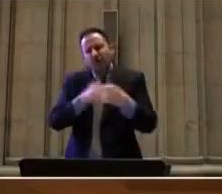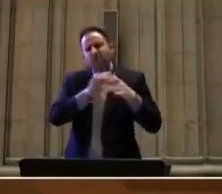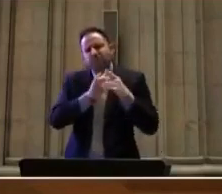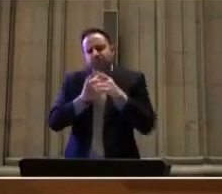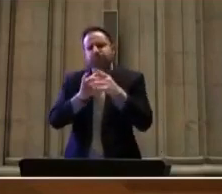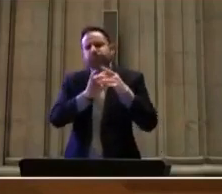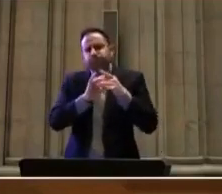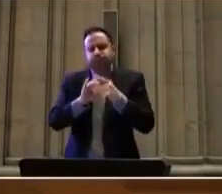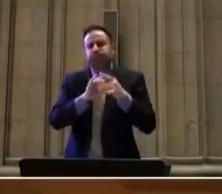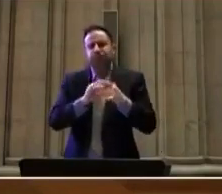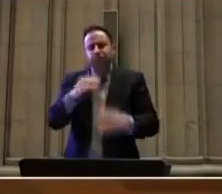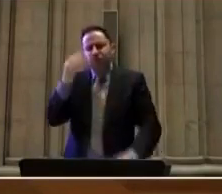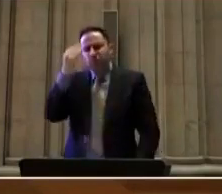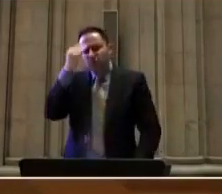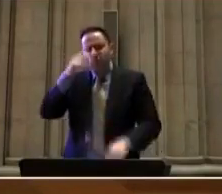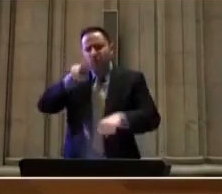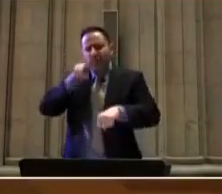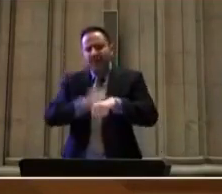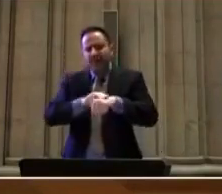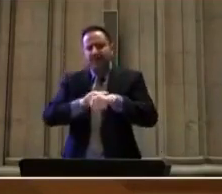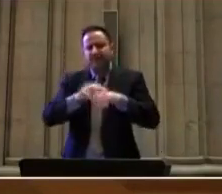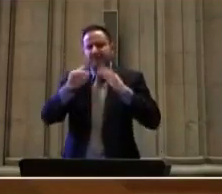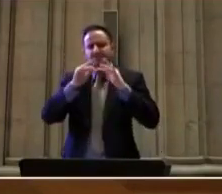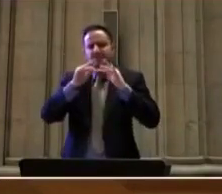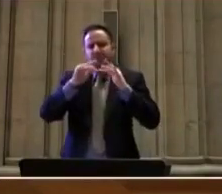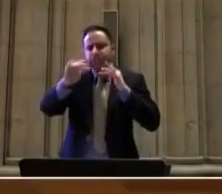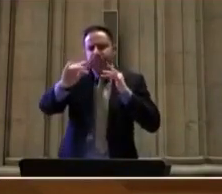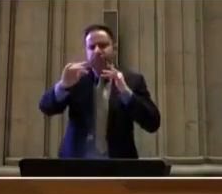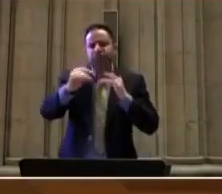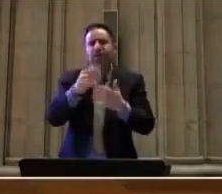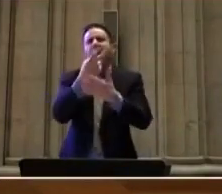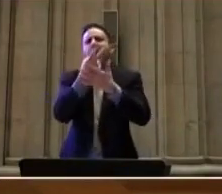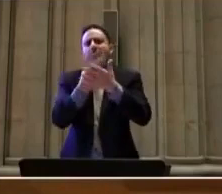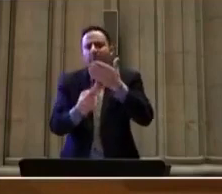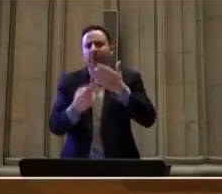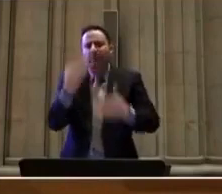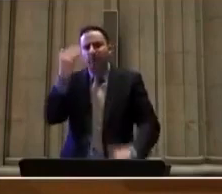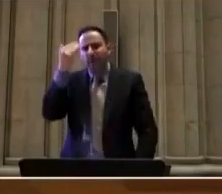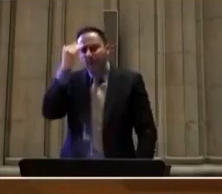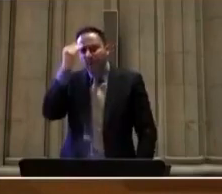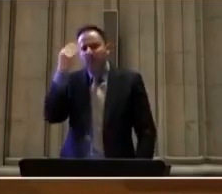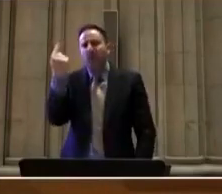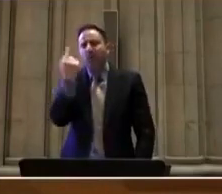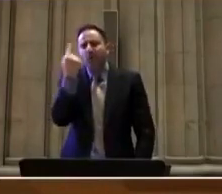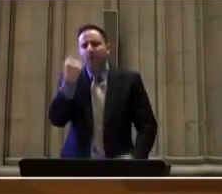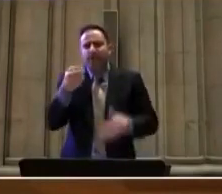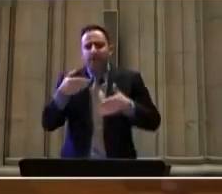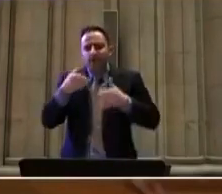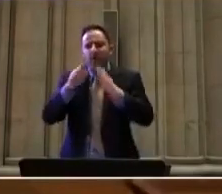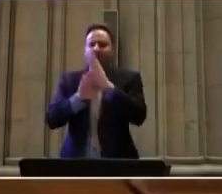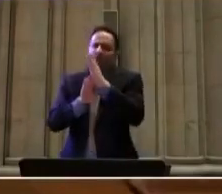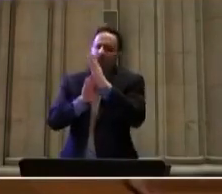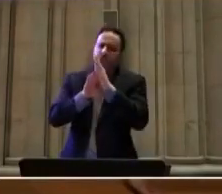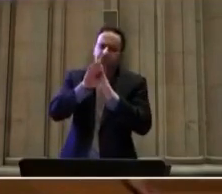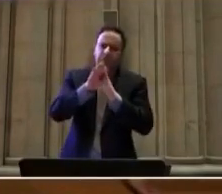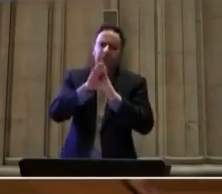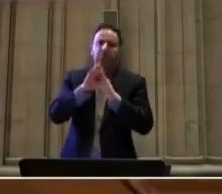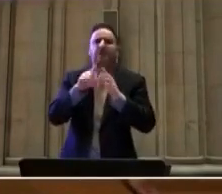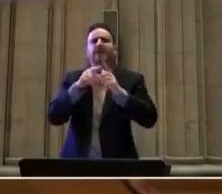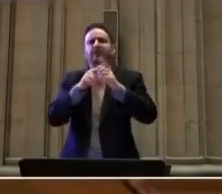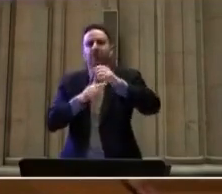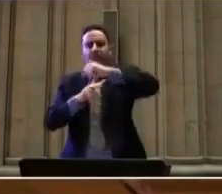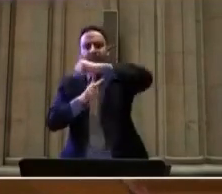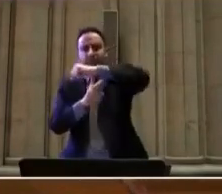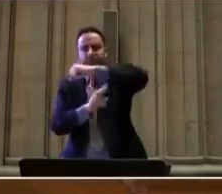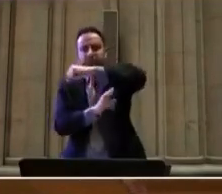she knew this nation's breach. And both of you know that the only way forward is for the breaches